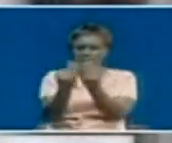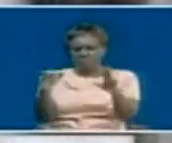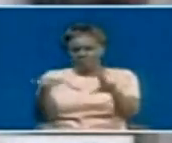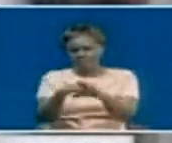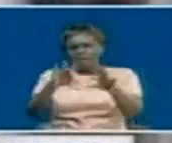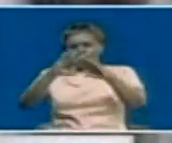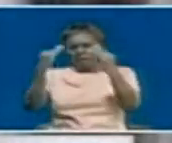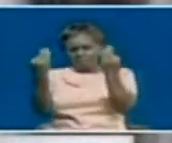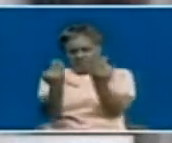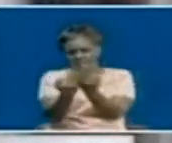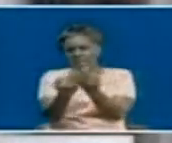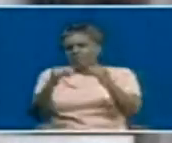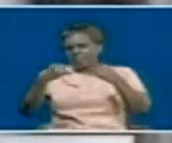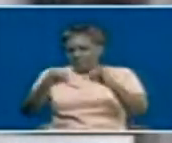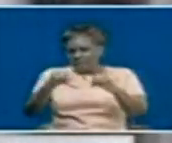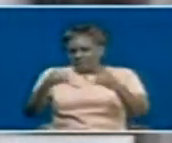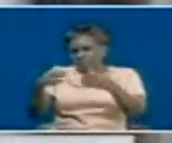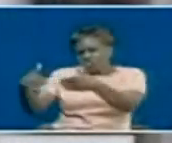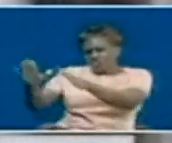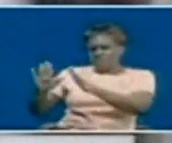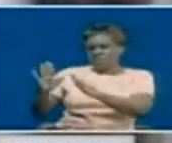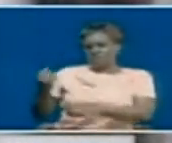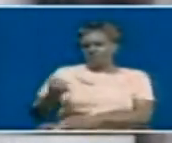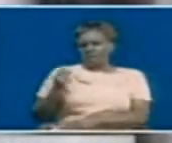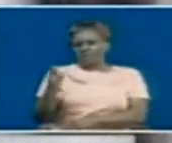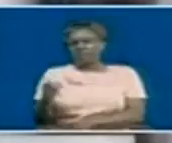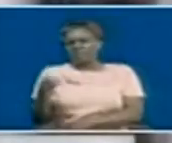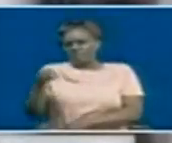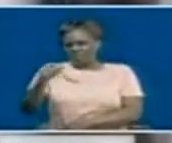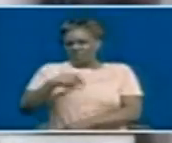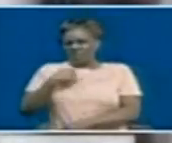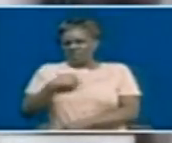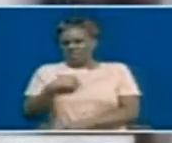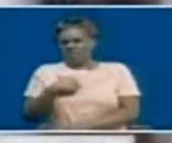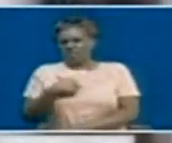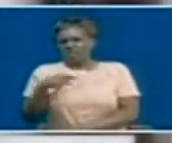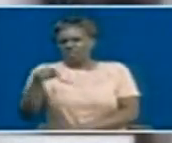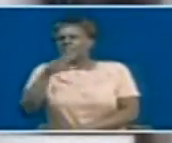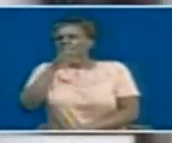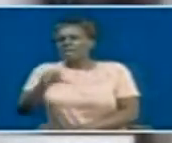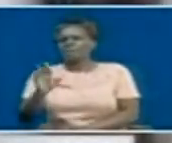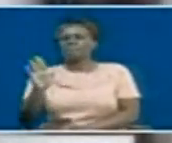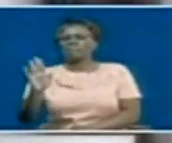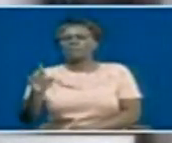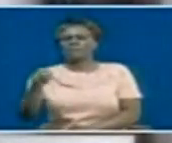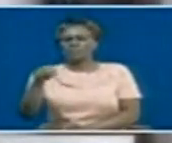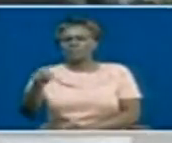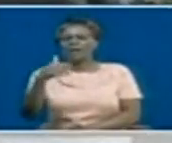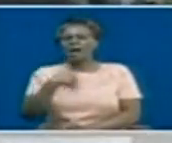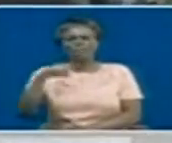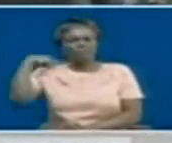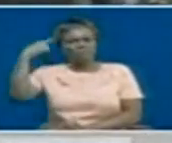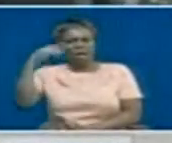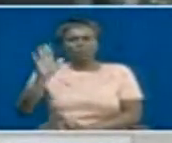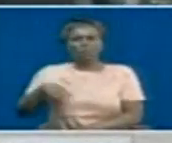tries now to put their hands off of her, and they feel like their son may have married a mad woman.